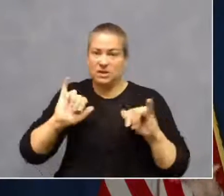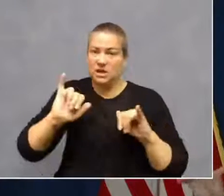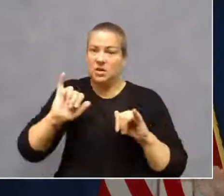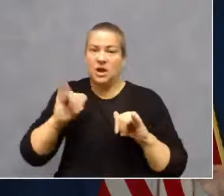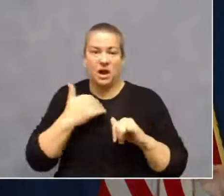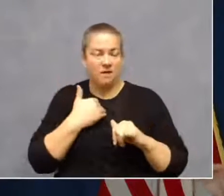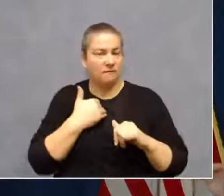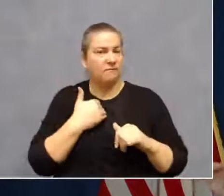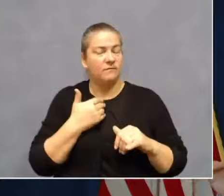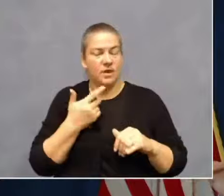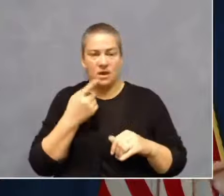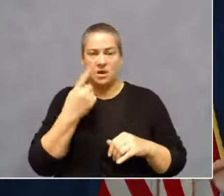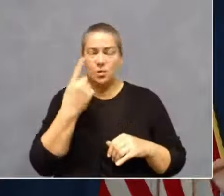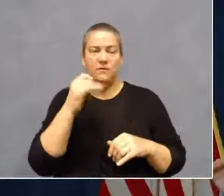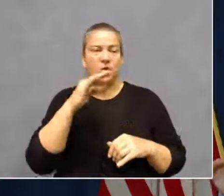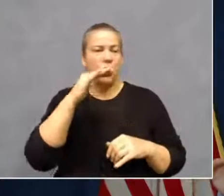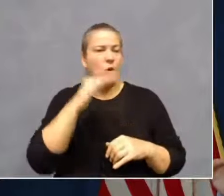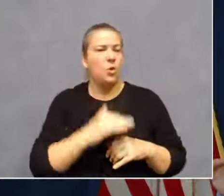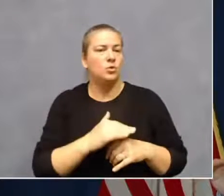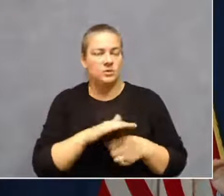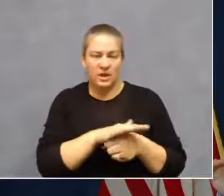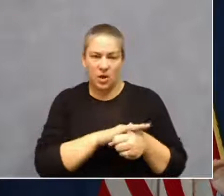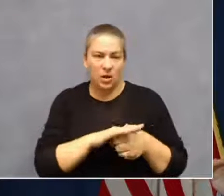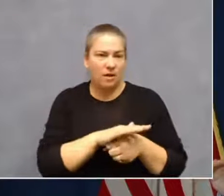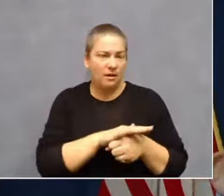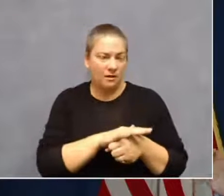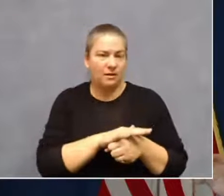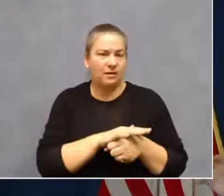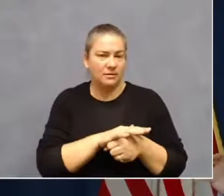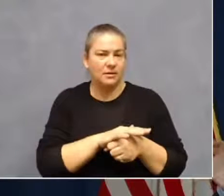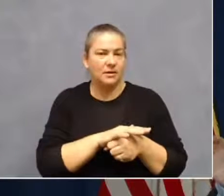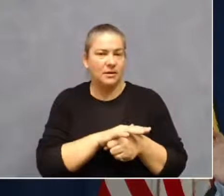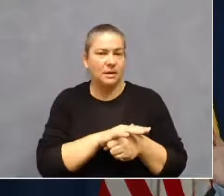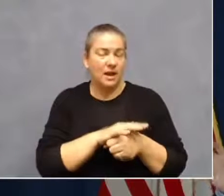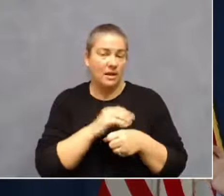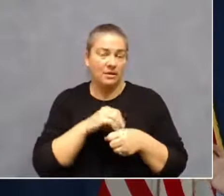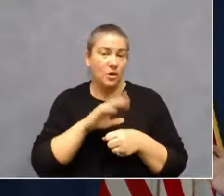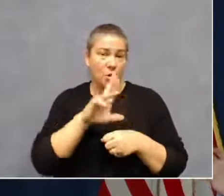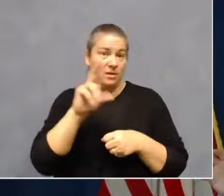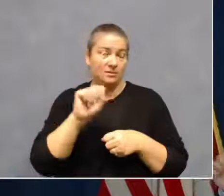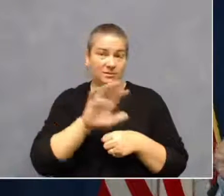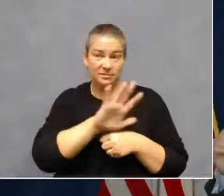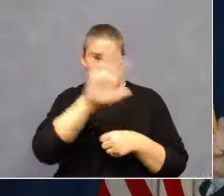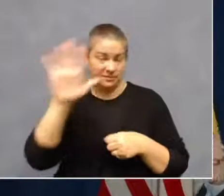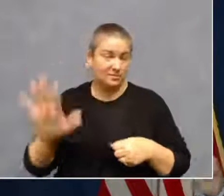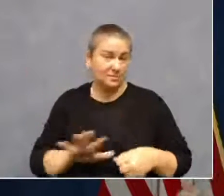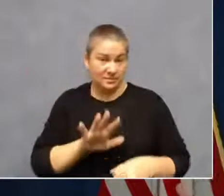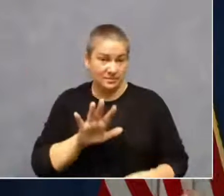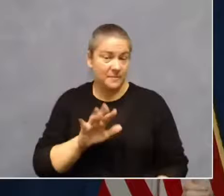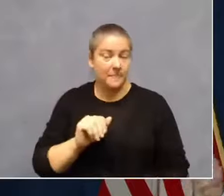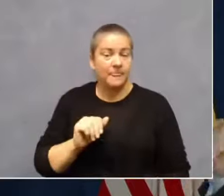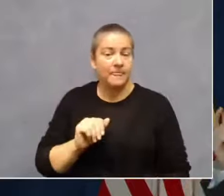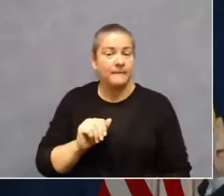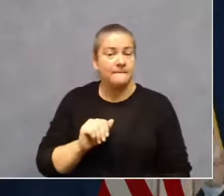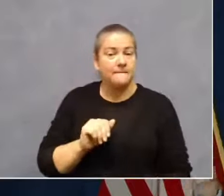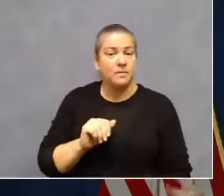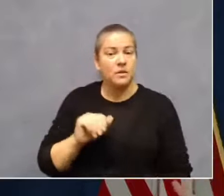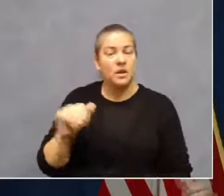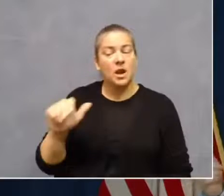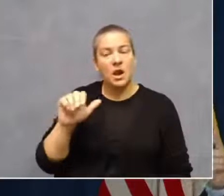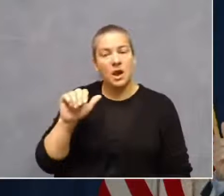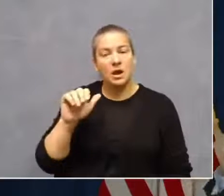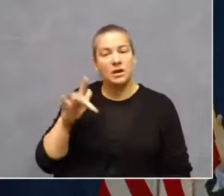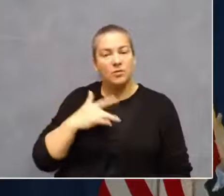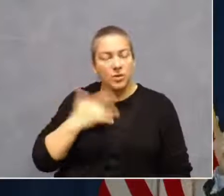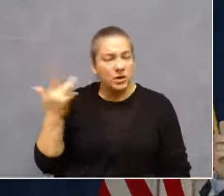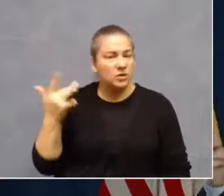lowest areas in the country based on where it is right now. Arenas,